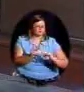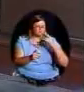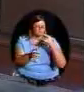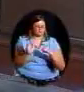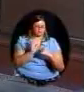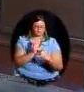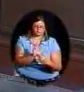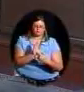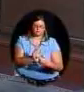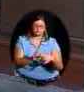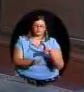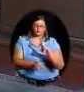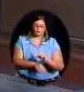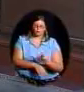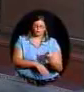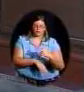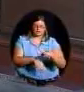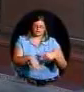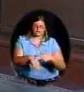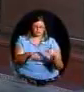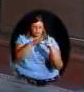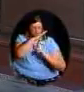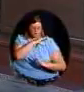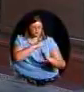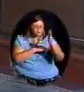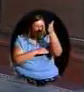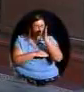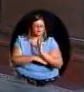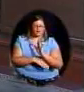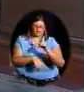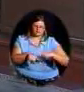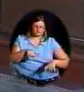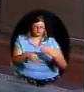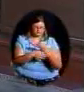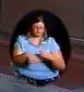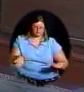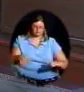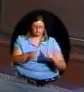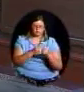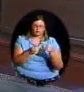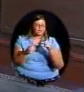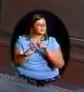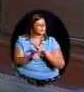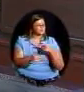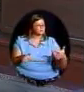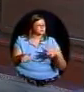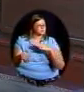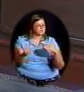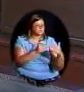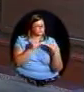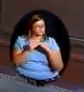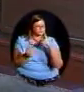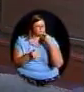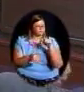stands, one nation, under God, indivisible, with liberty and justice for